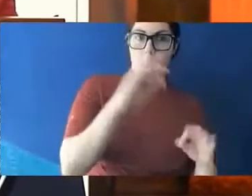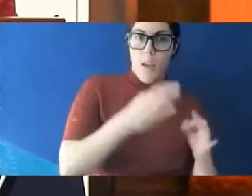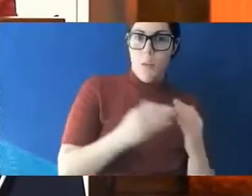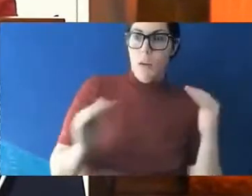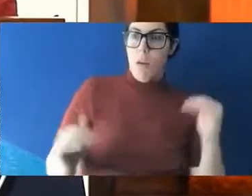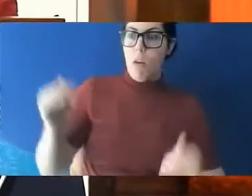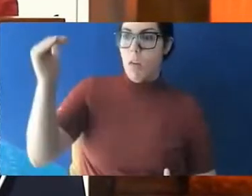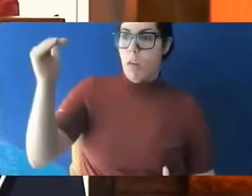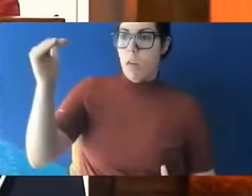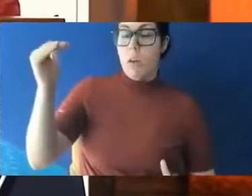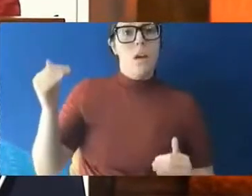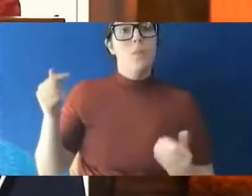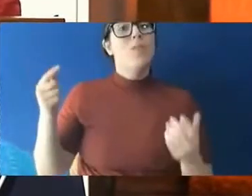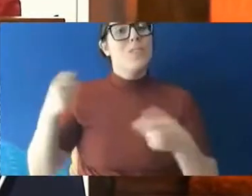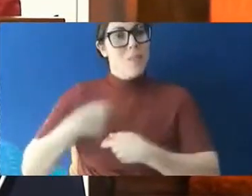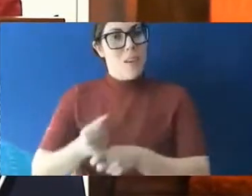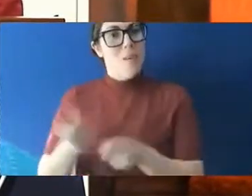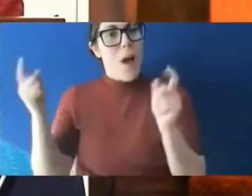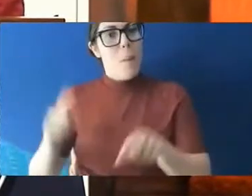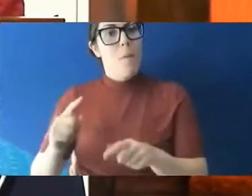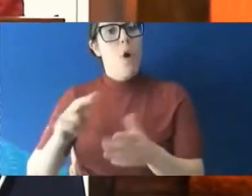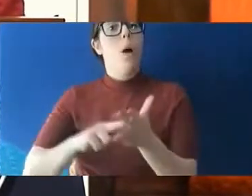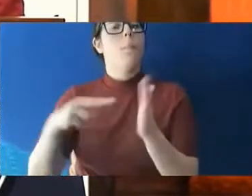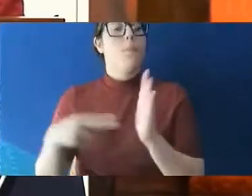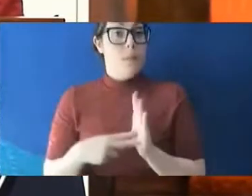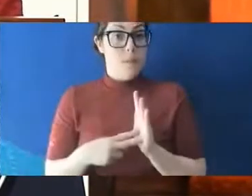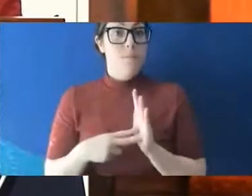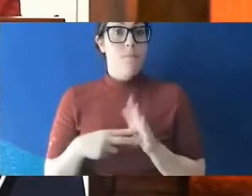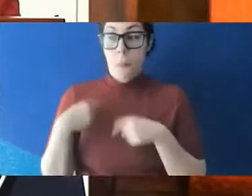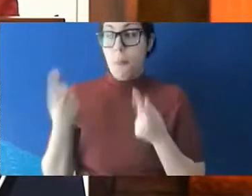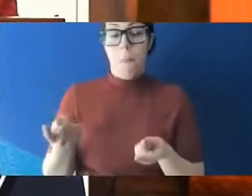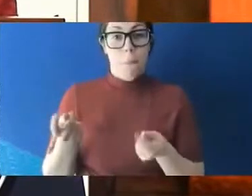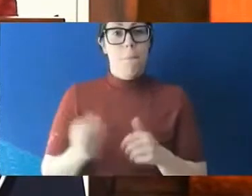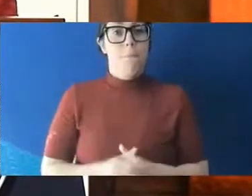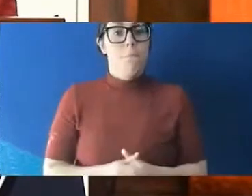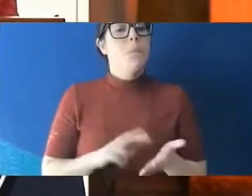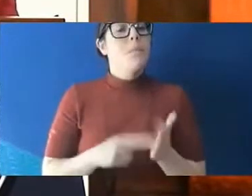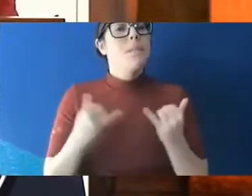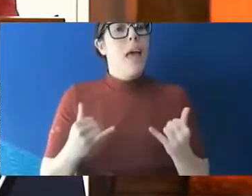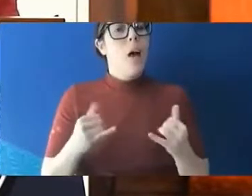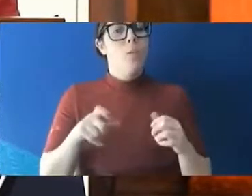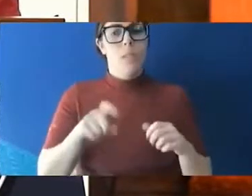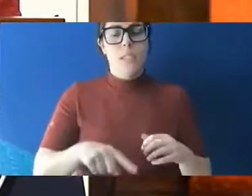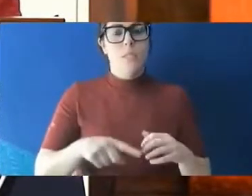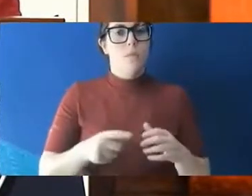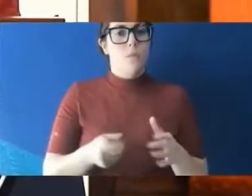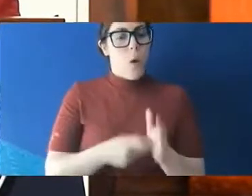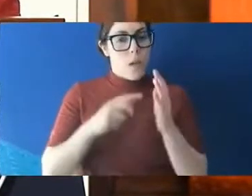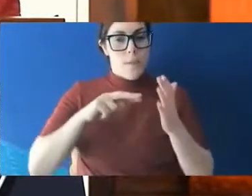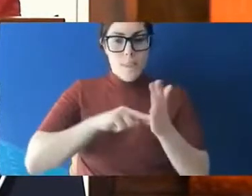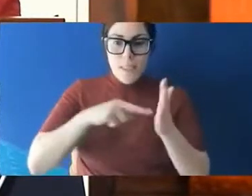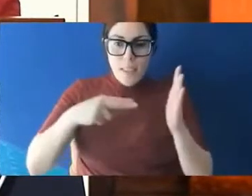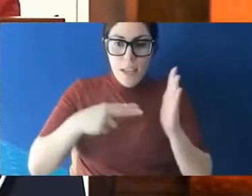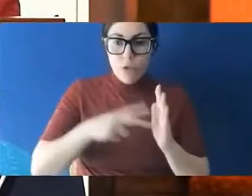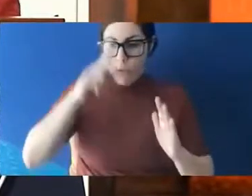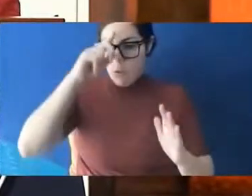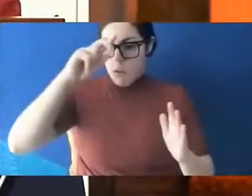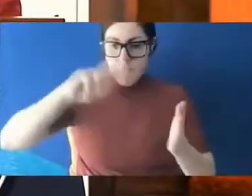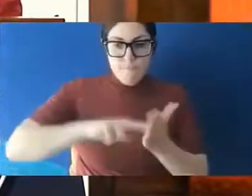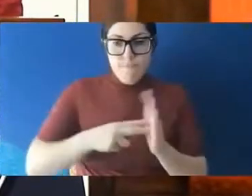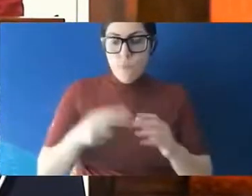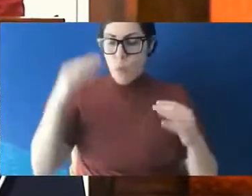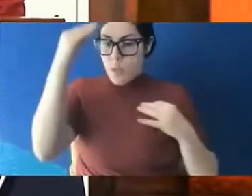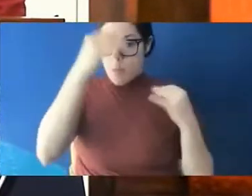about intentionally, which means we must be equally intentional about unwinding these